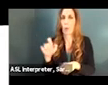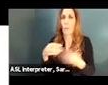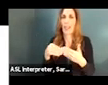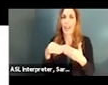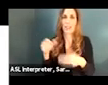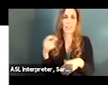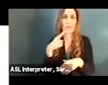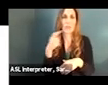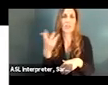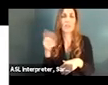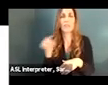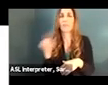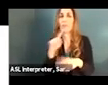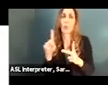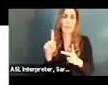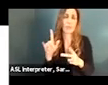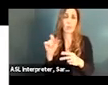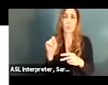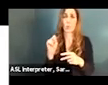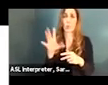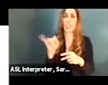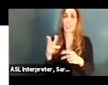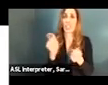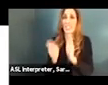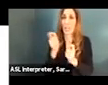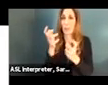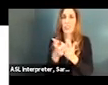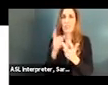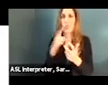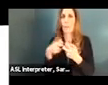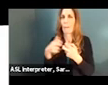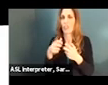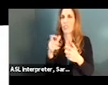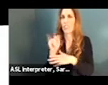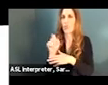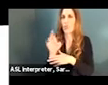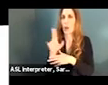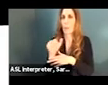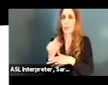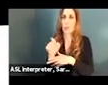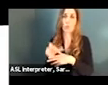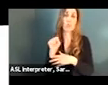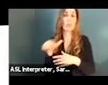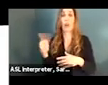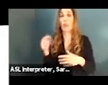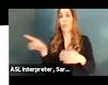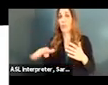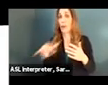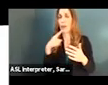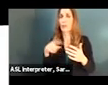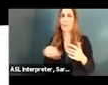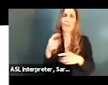toy into a switch adapted toy. And you can use these industrial twist ties, which are on the bottom, and that might make something easier to use.